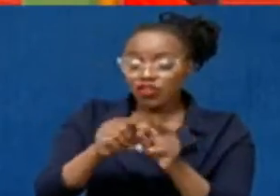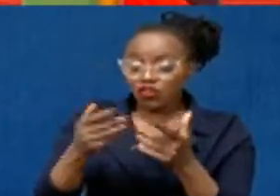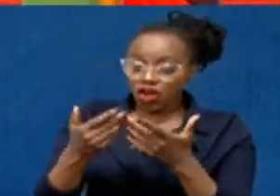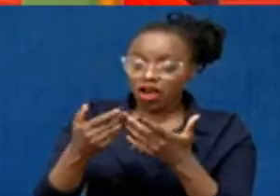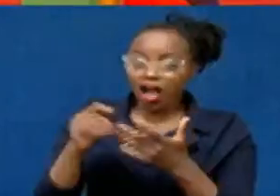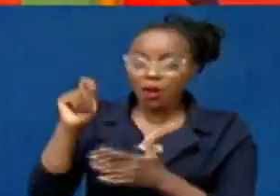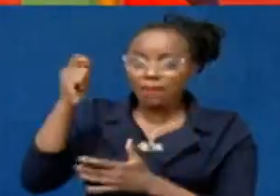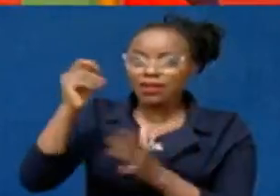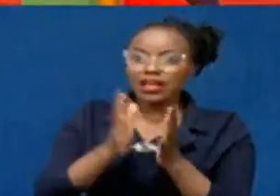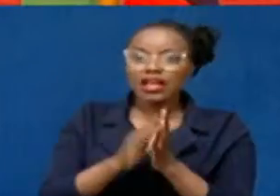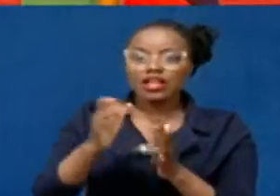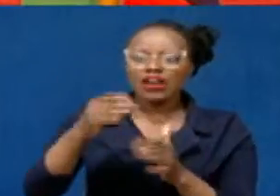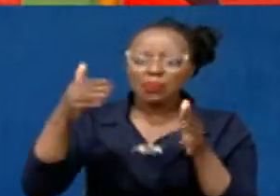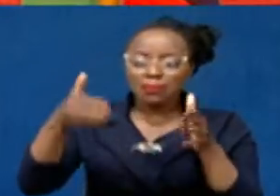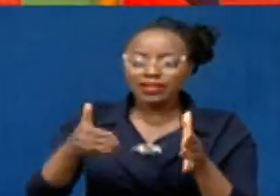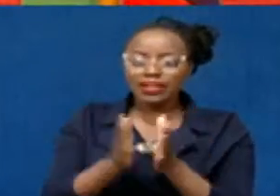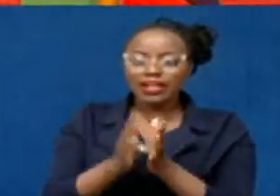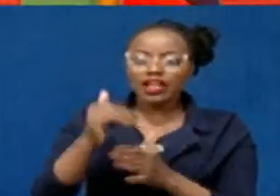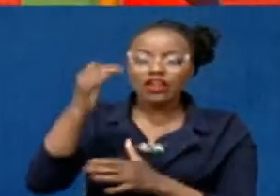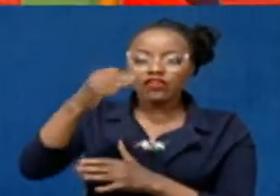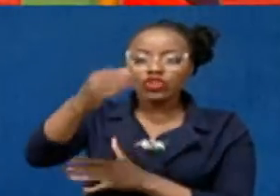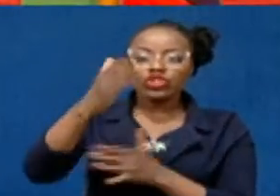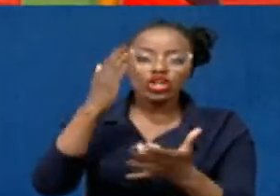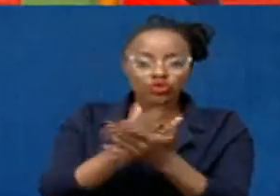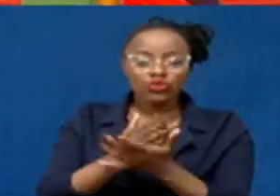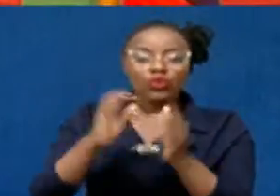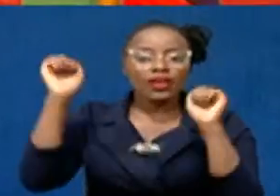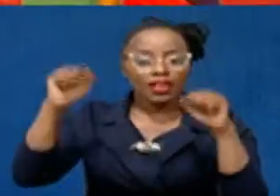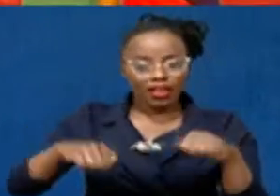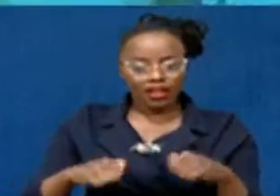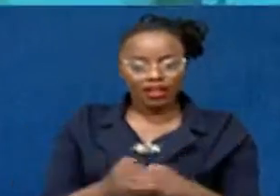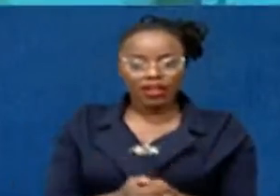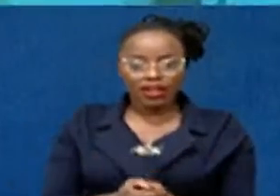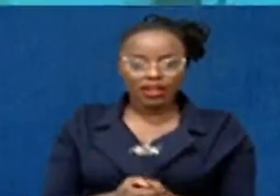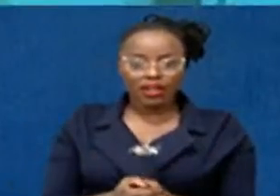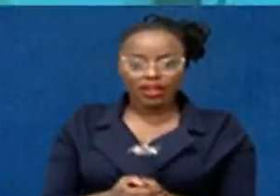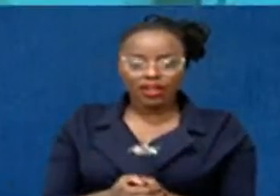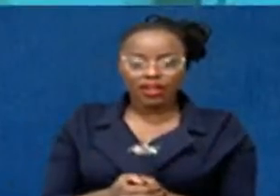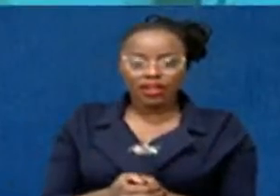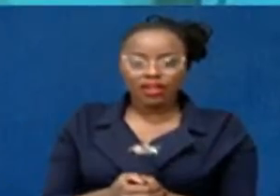present and our future. Hakika tutaweza.